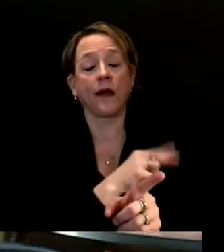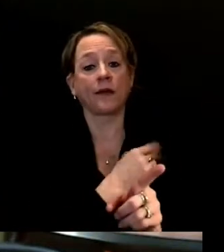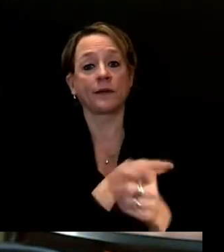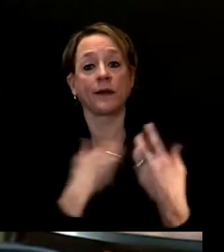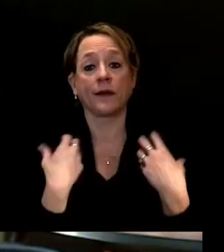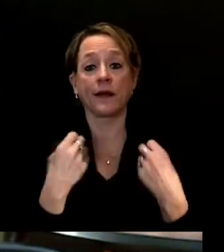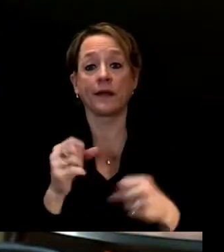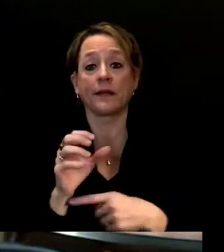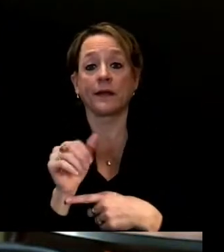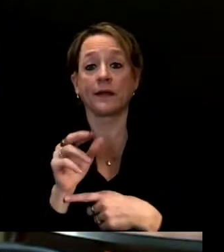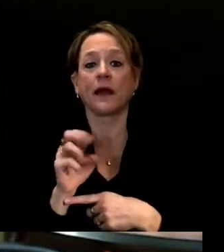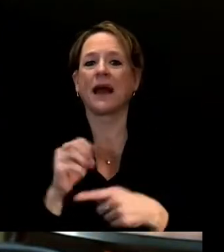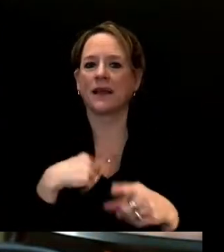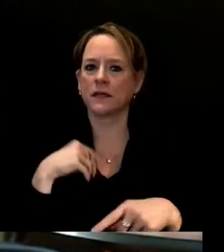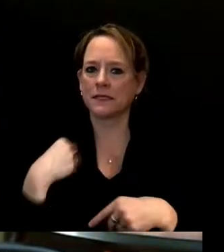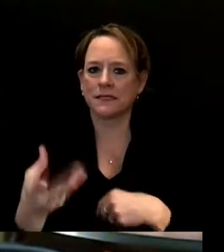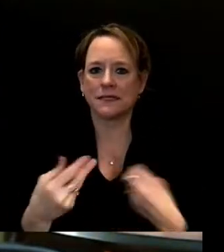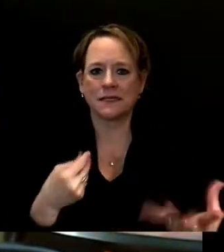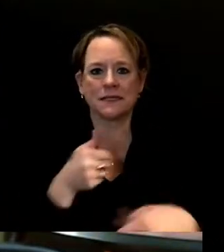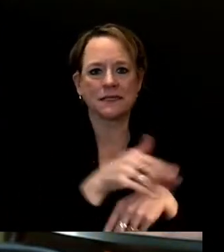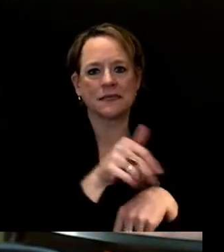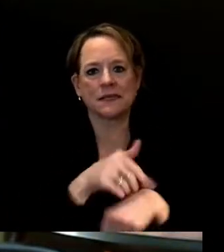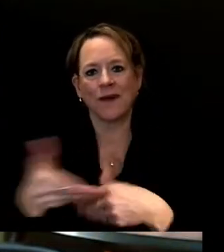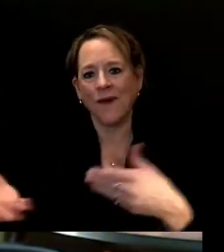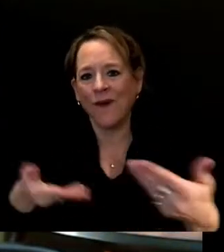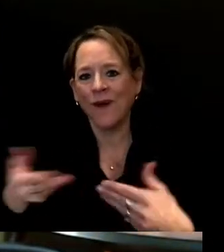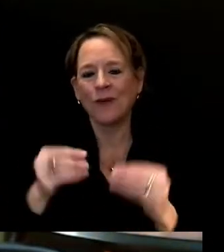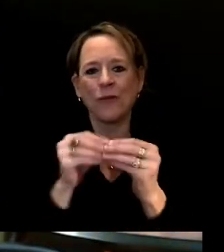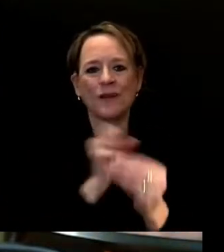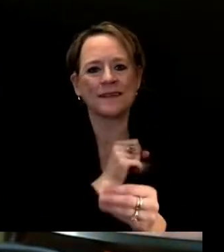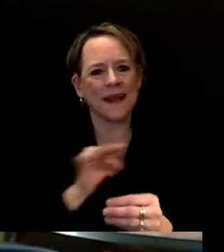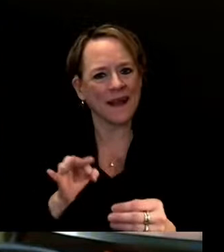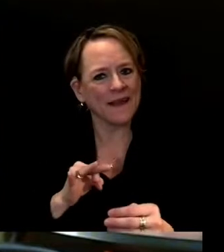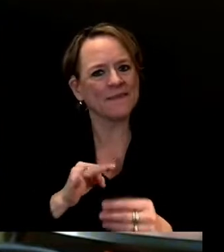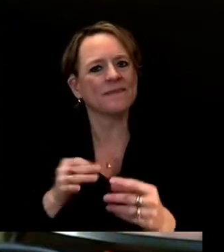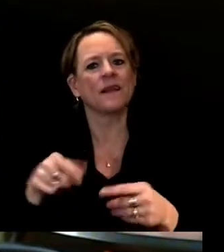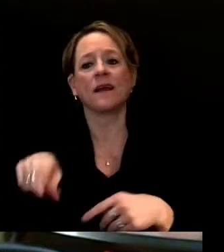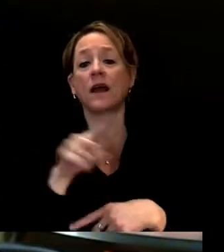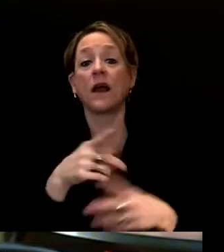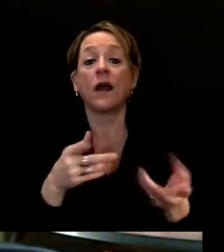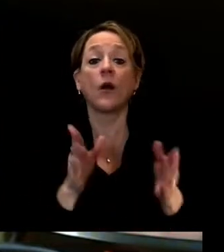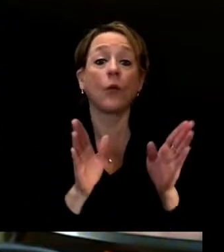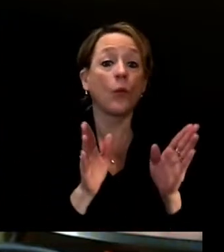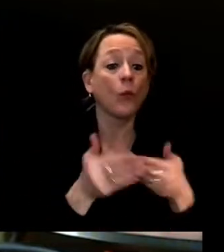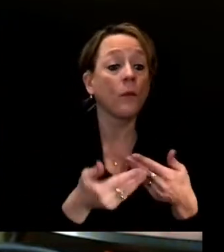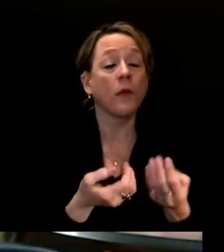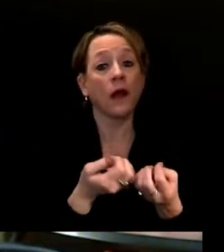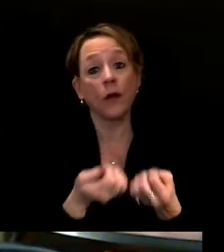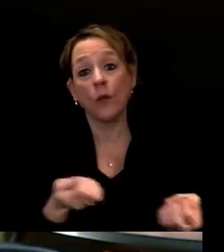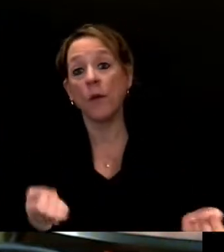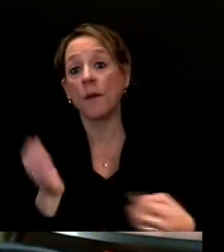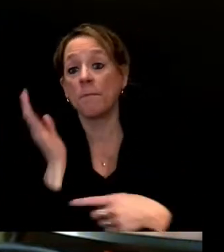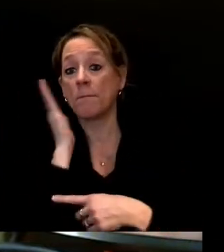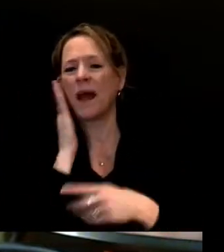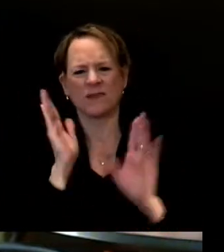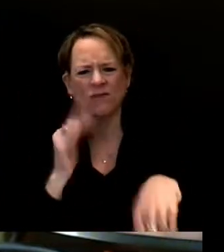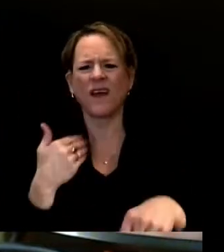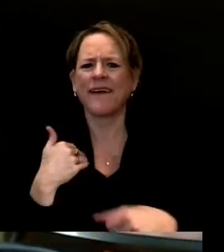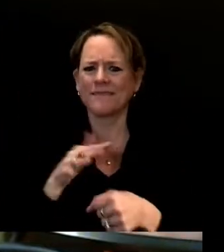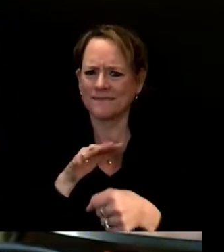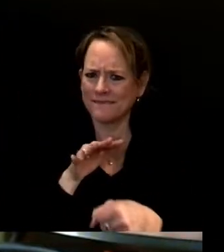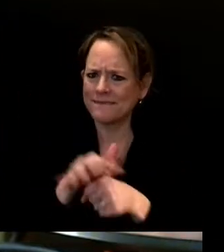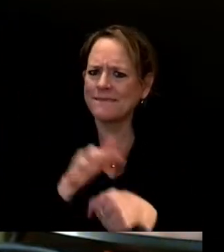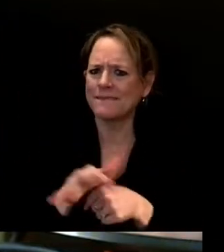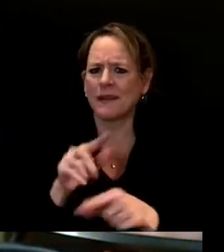is contracting with numbers of staffing agencies, as I noted earlier, and placing hundreds of people in hospitals and in long-term